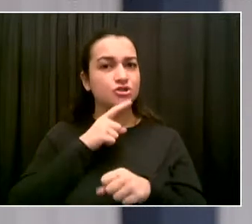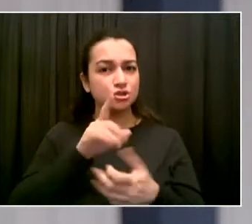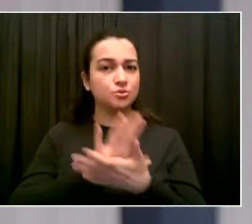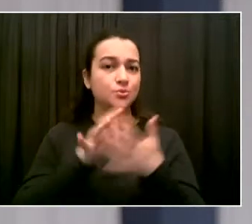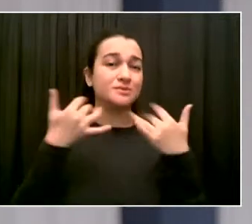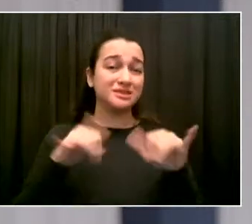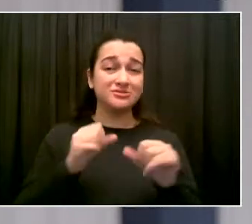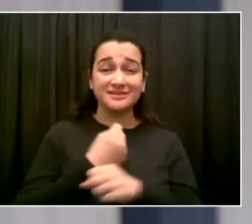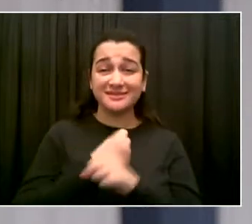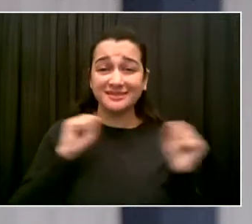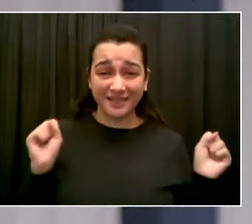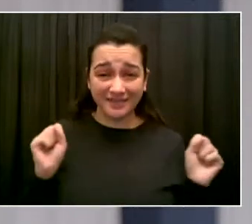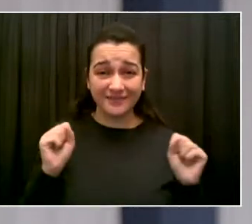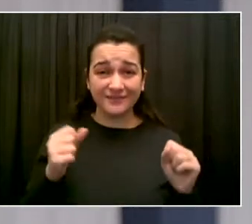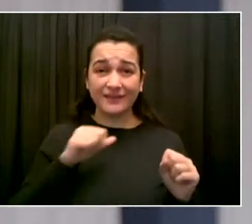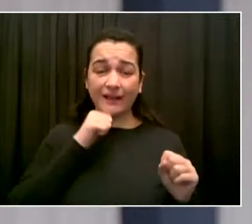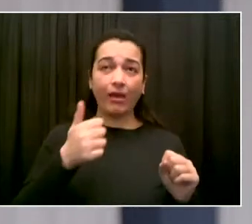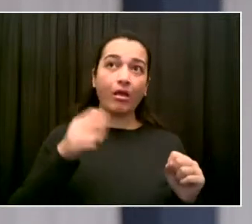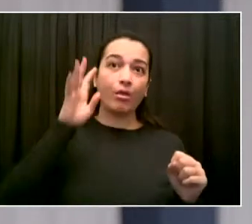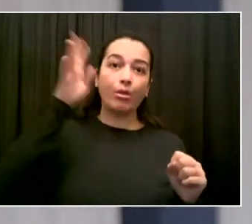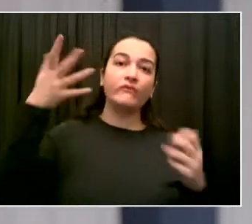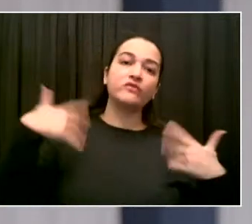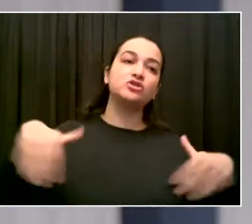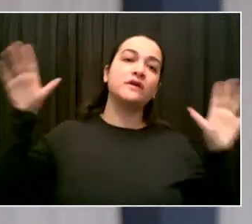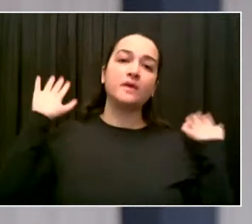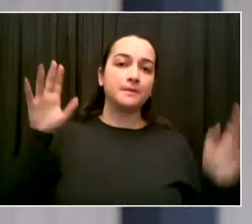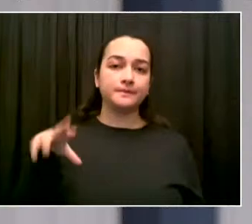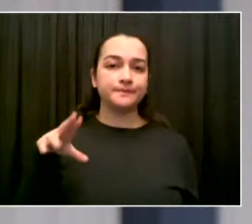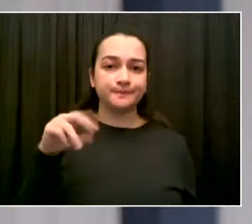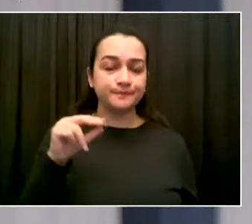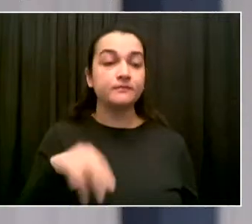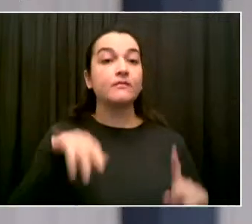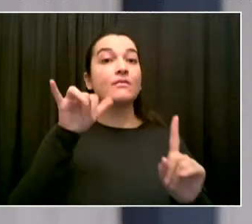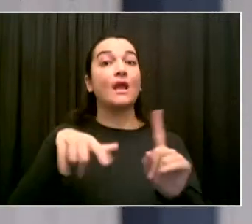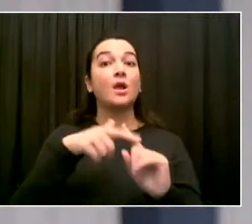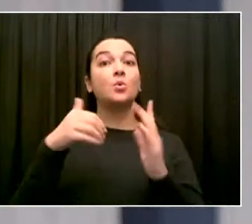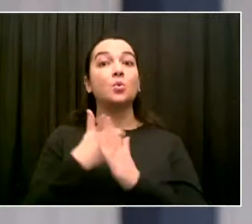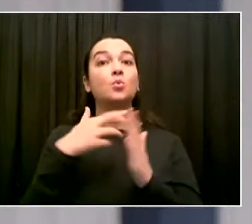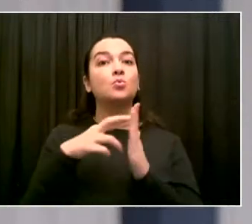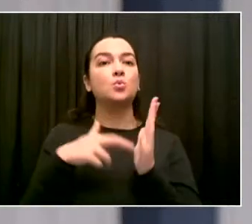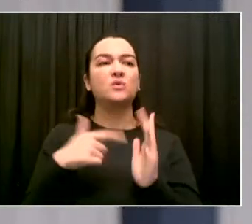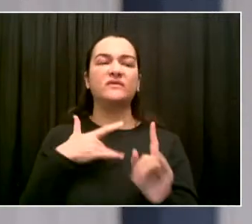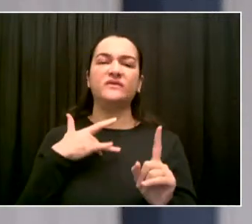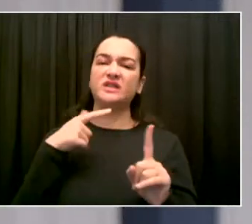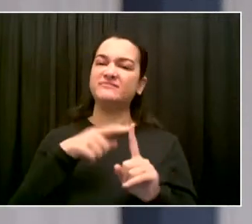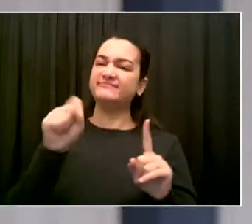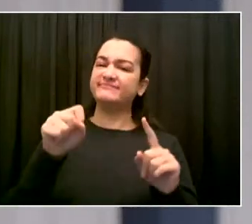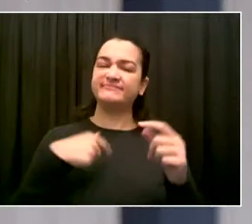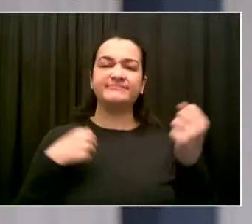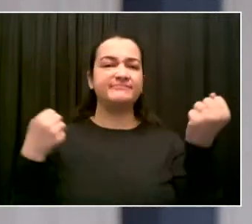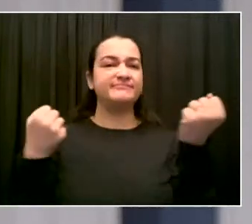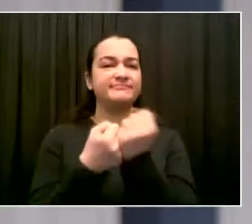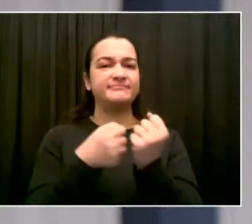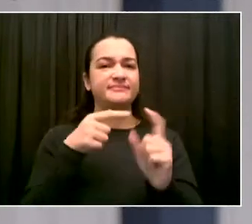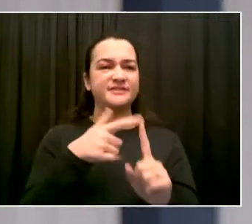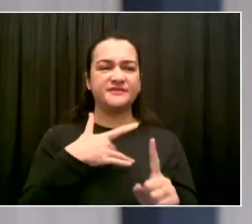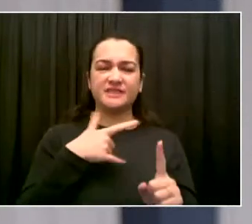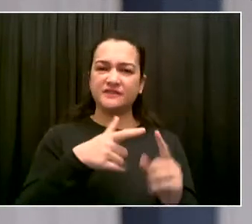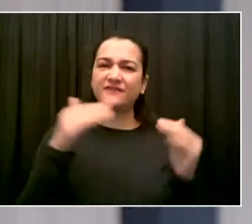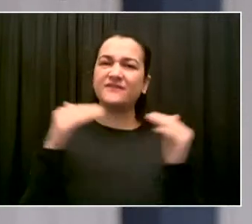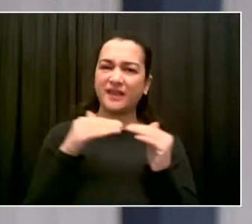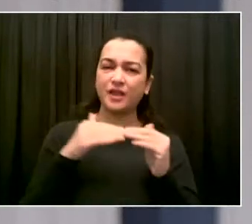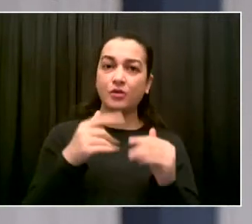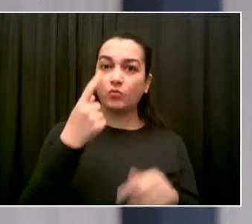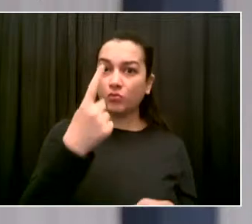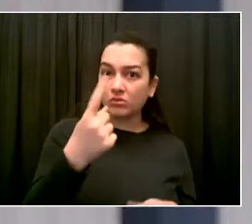our kids and educators safe. And getting more and more New Yorkers vaccinated will fuel this